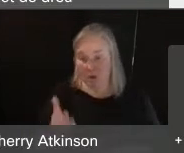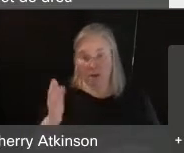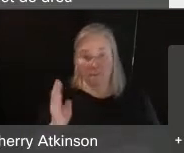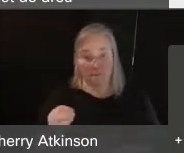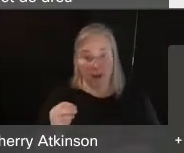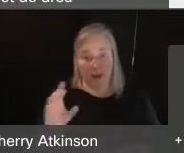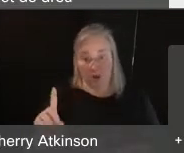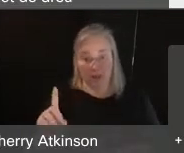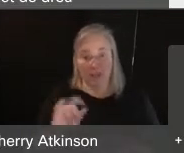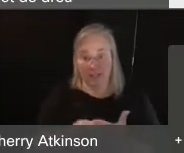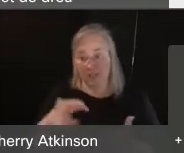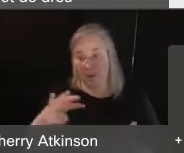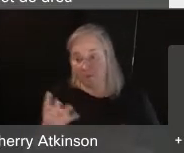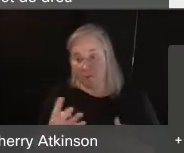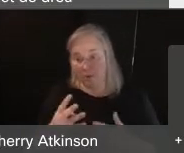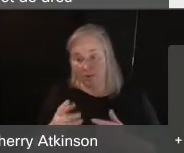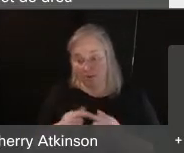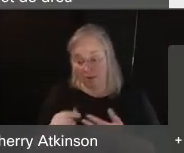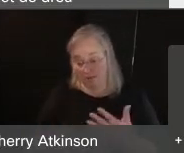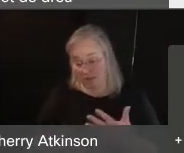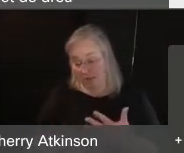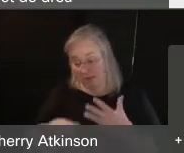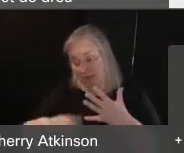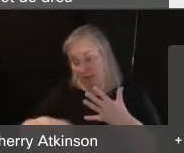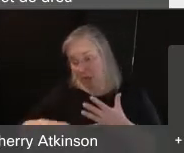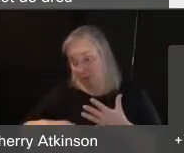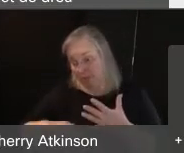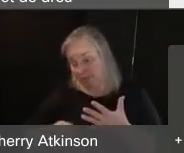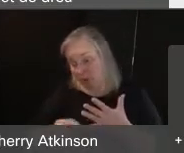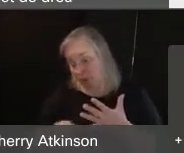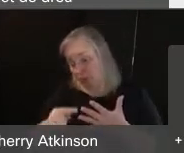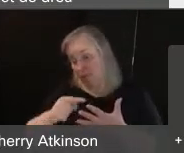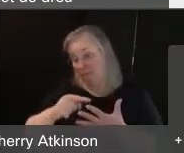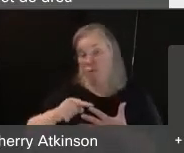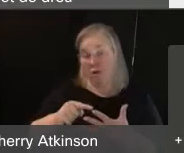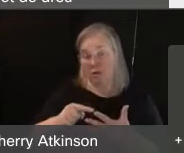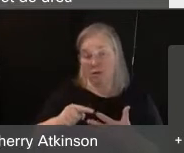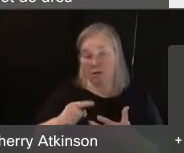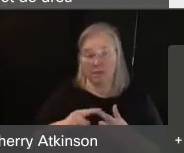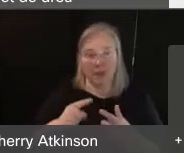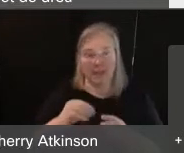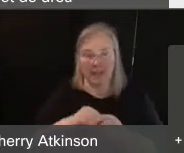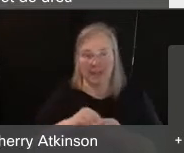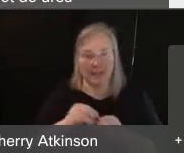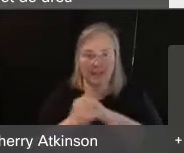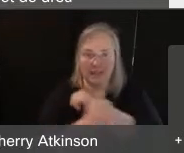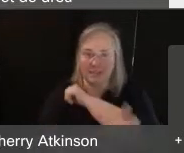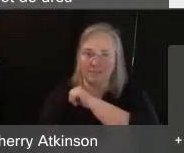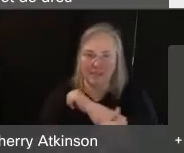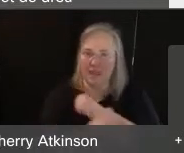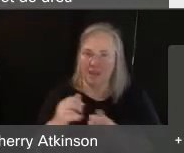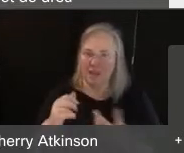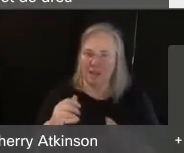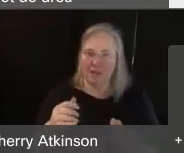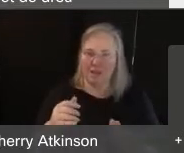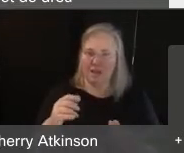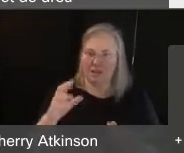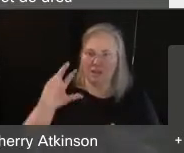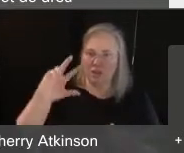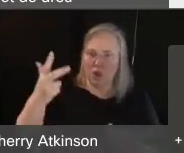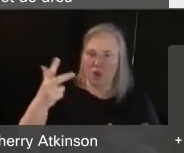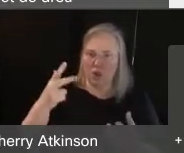it's really third in the nation in terms of per pupil. So, without the context of this includes a significant amount of federal